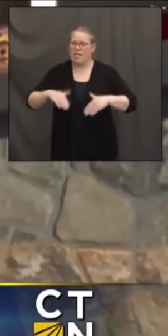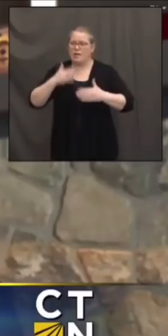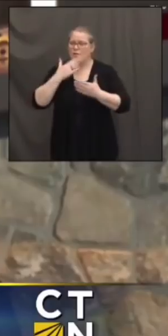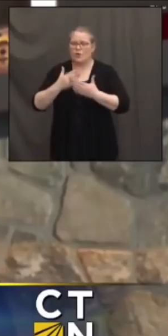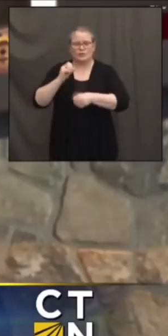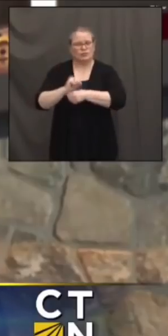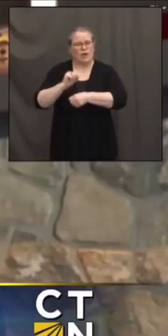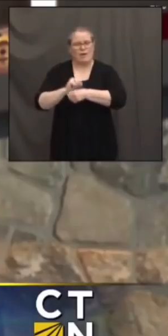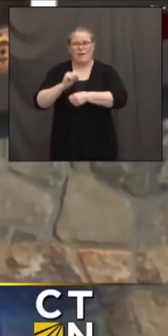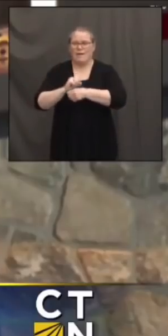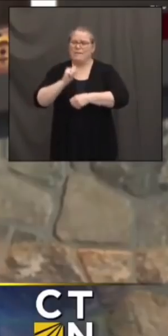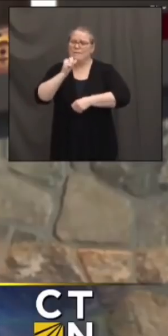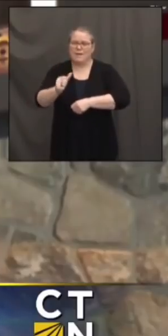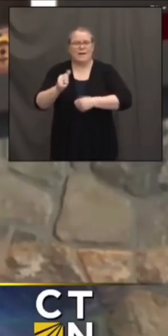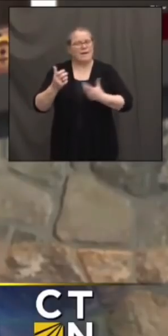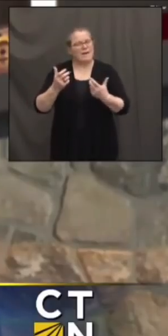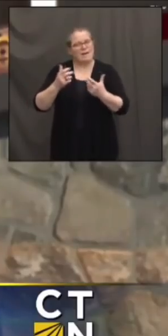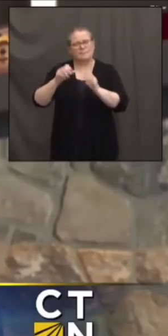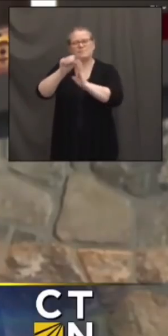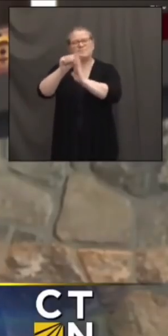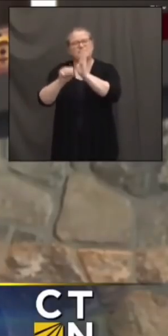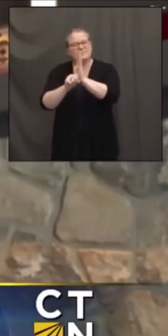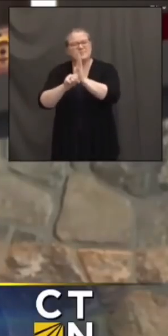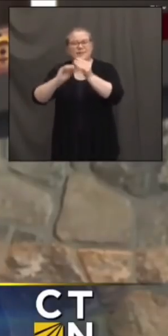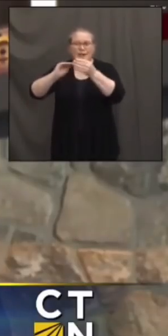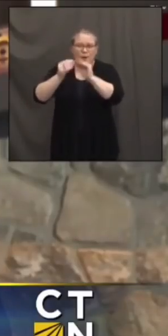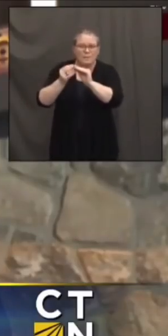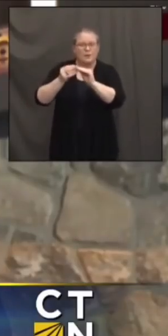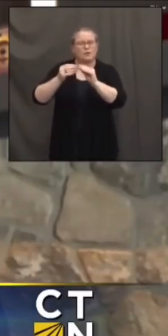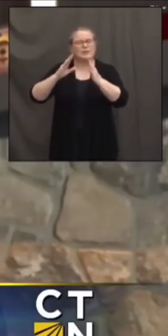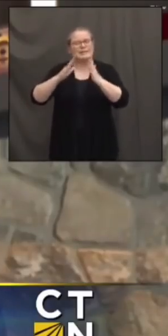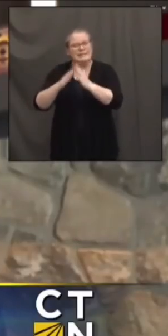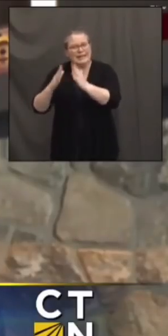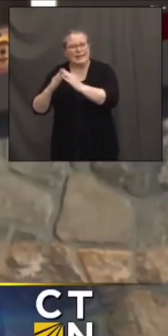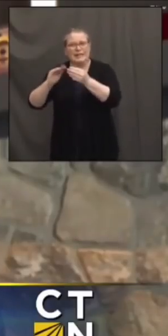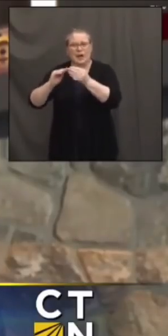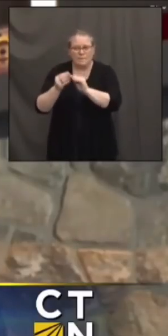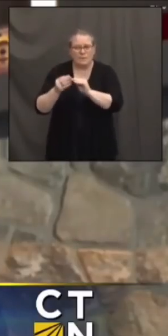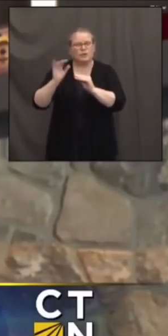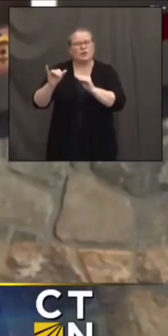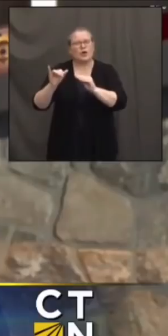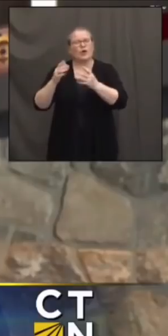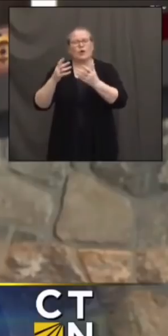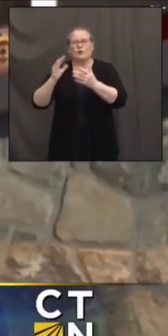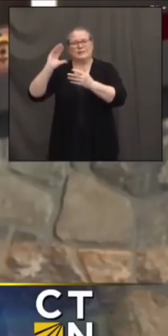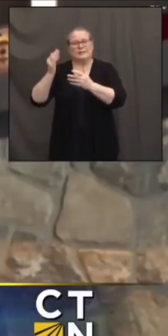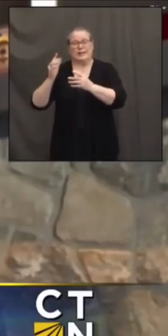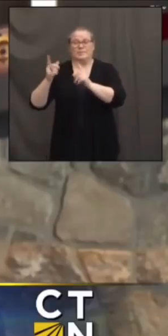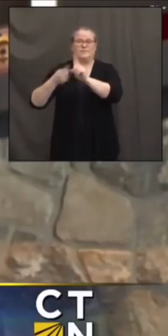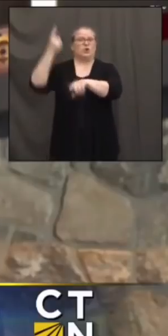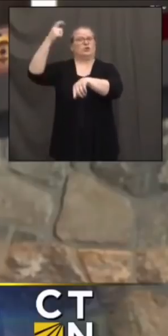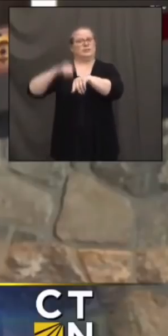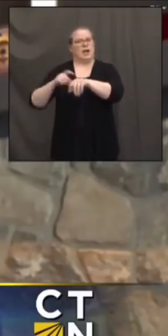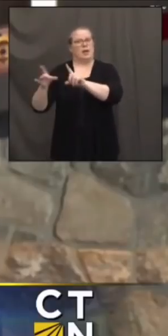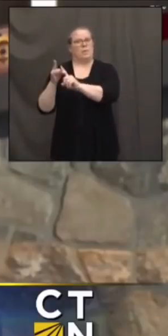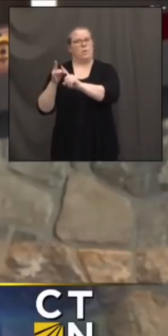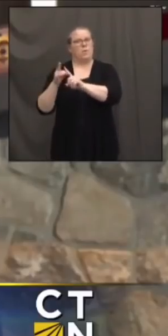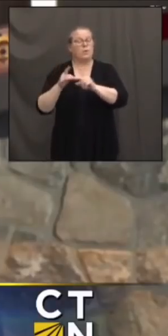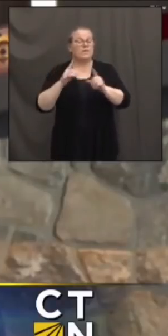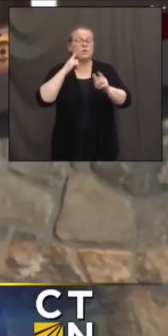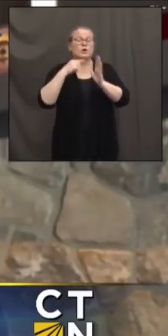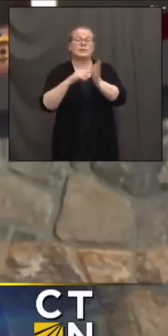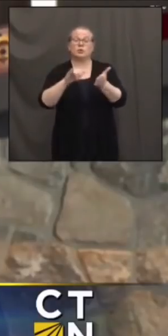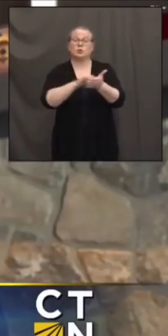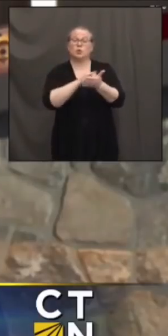best data is coming out of state level and city public health departments. I look at the New York City data. They've sequenced about